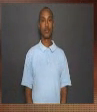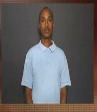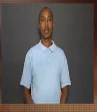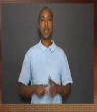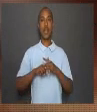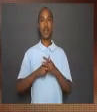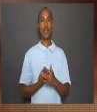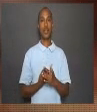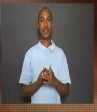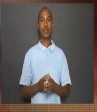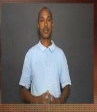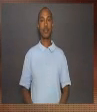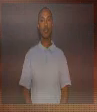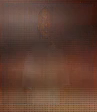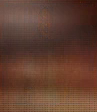Begin.